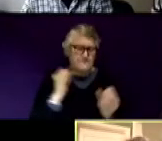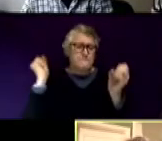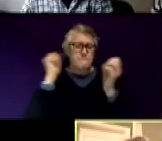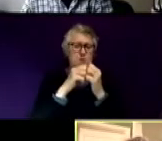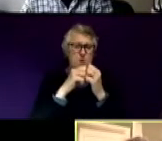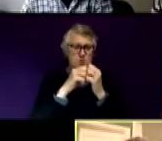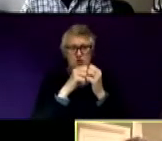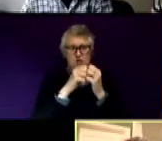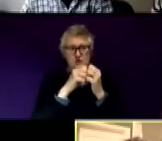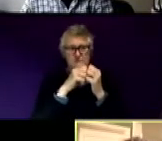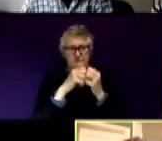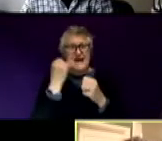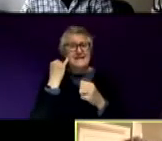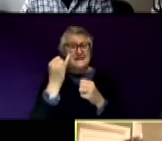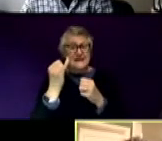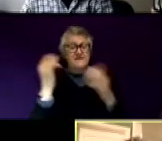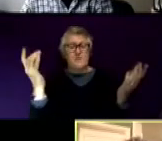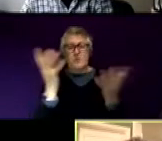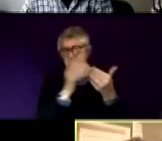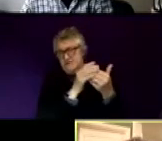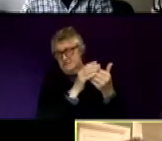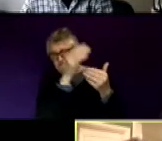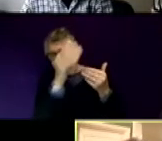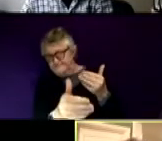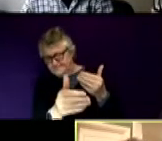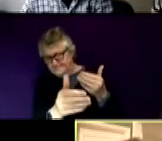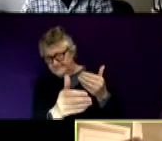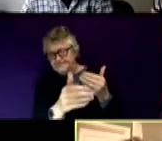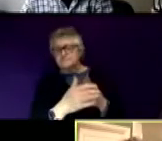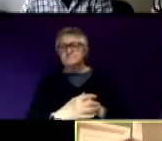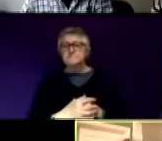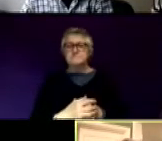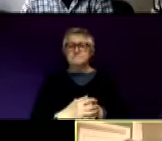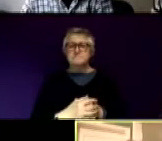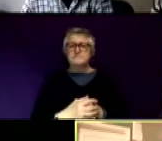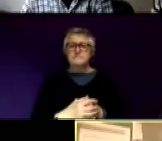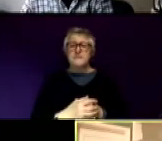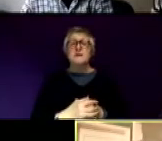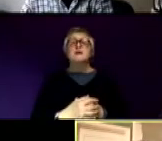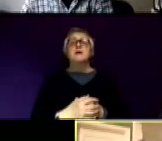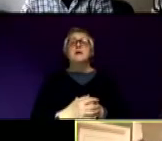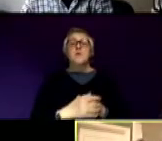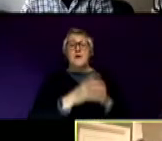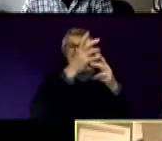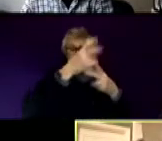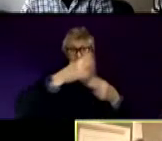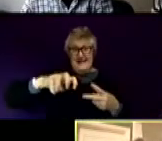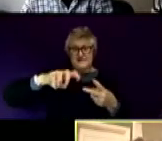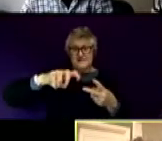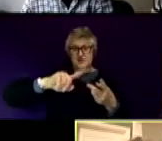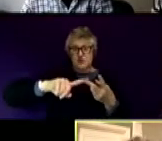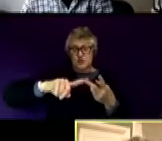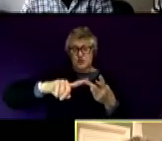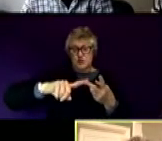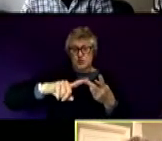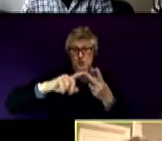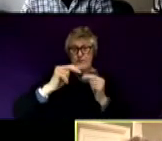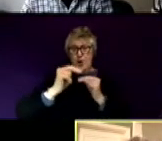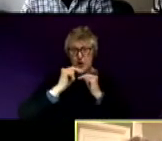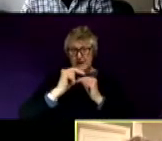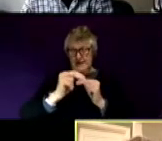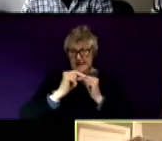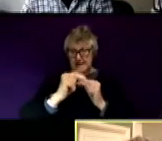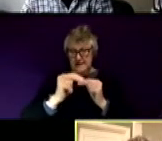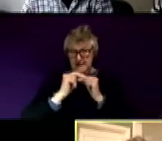heading. And then once in bargaining, we bargain until the parties are